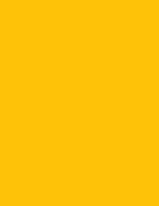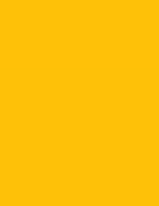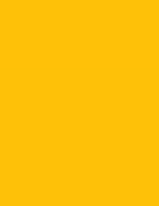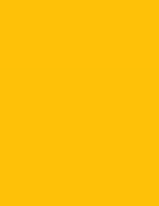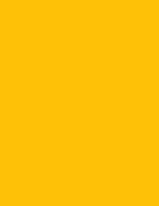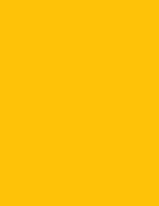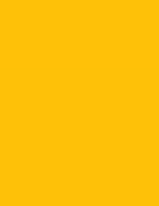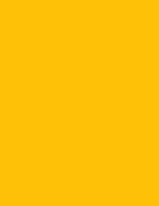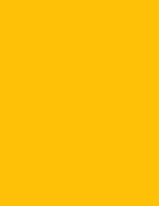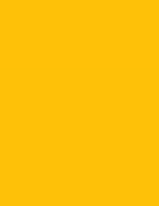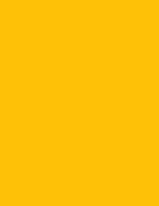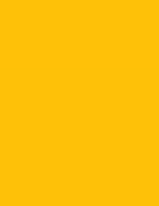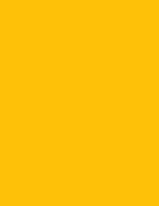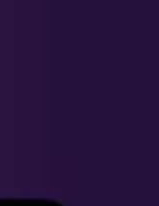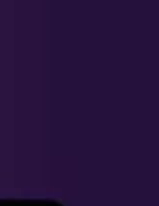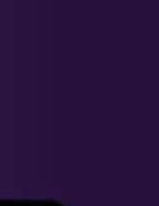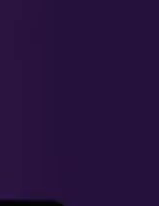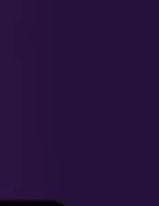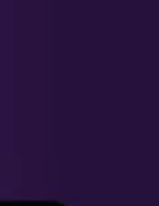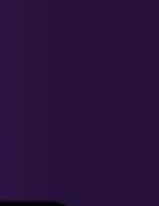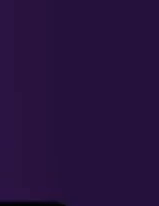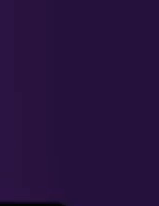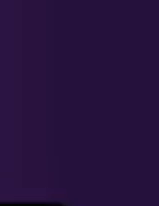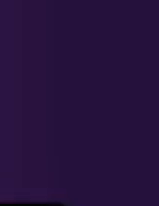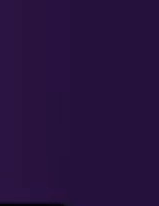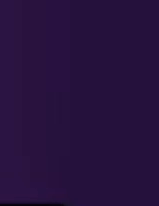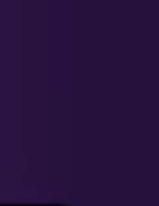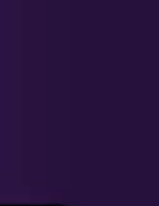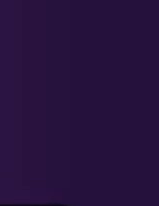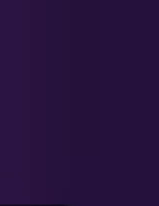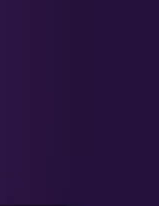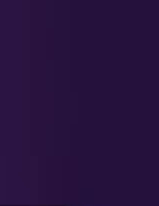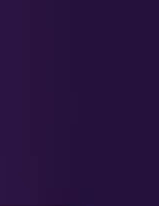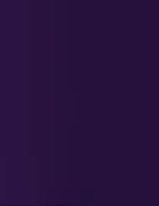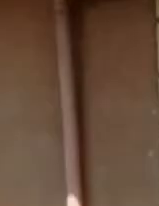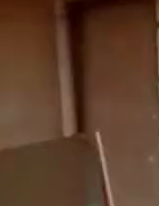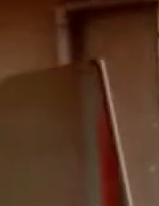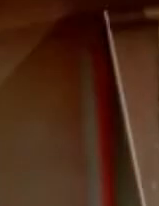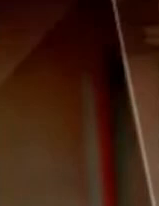bwereere ewatali kukozesa data. TV channels.